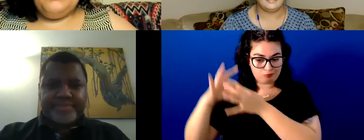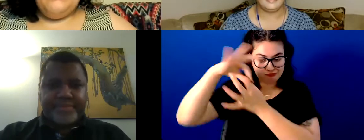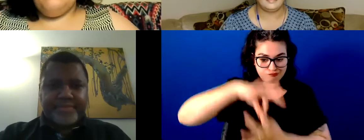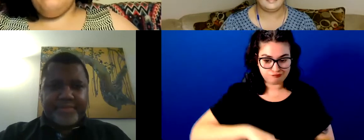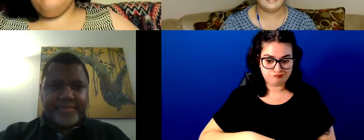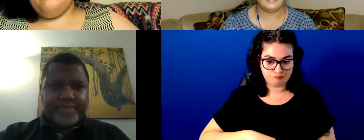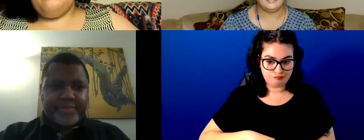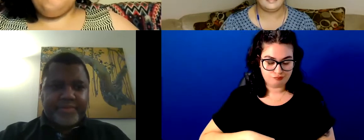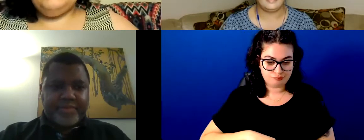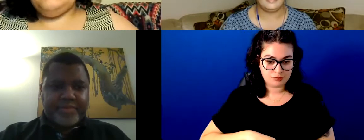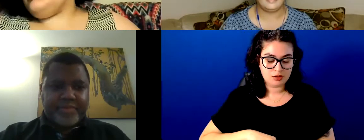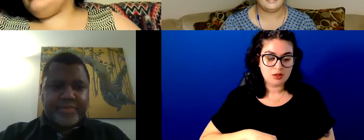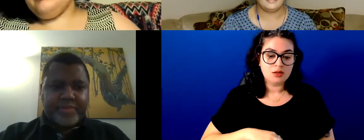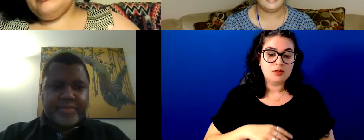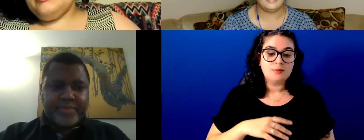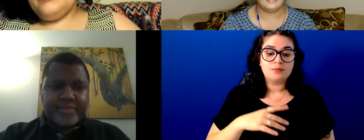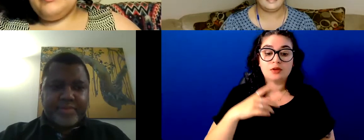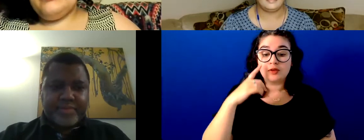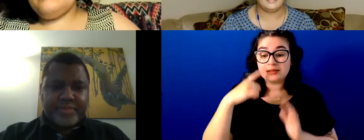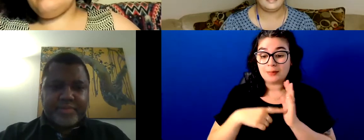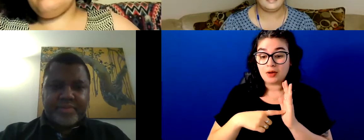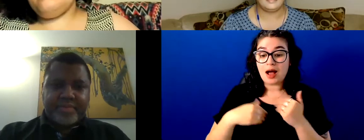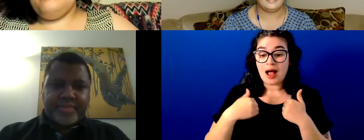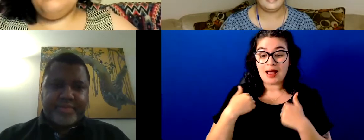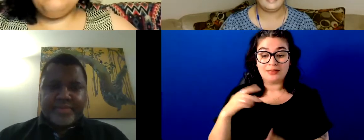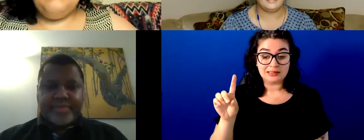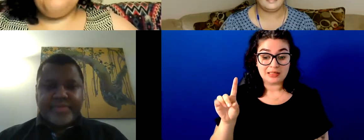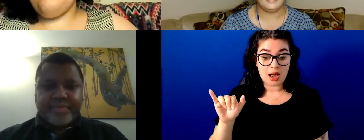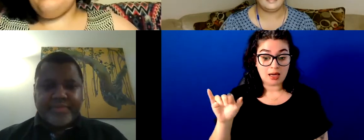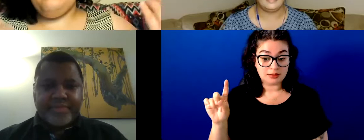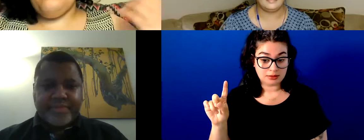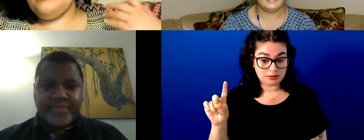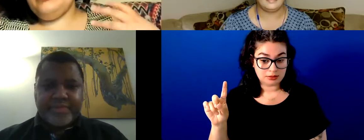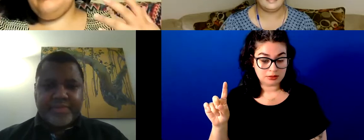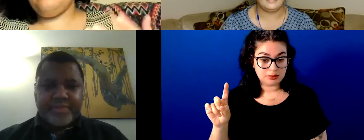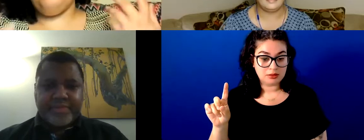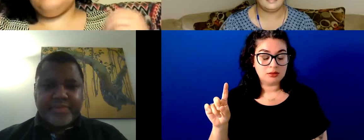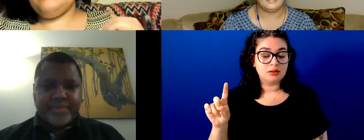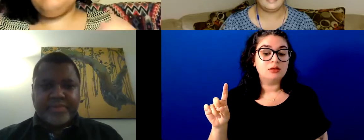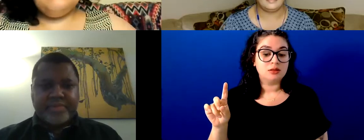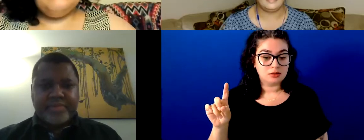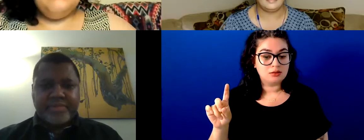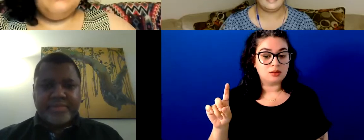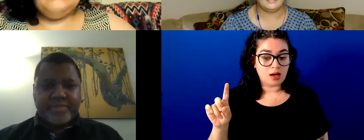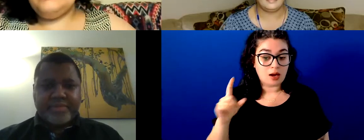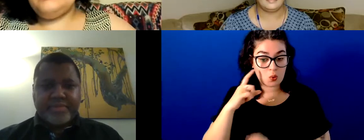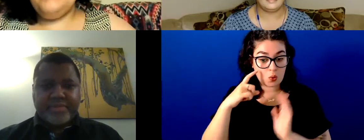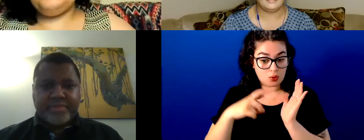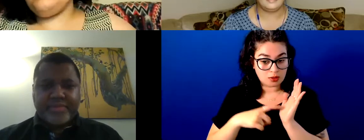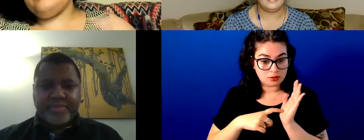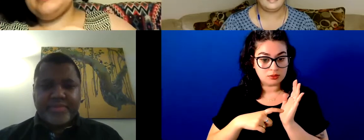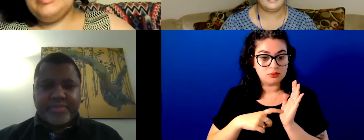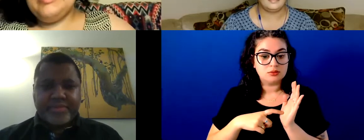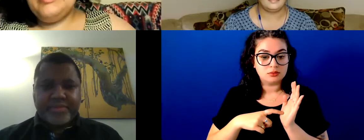So like I have dissociation identity disorder. I prefer the older edition's name,